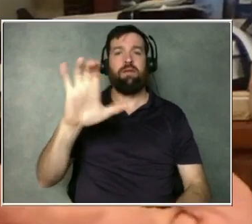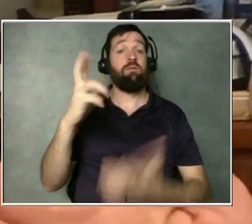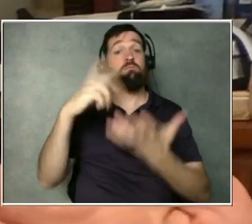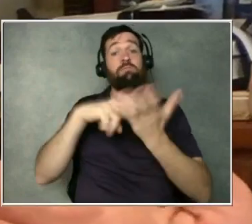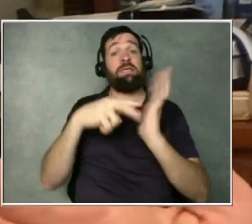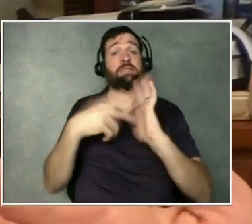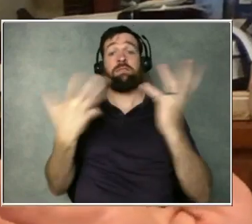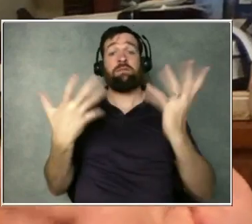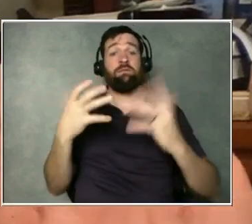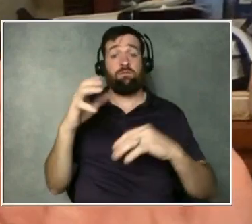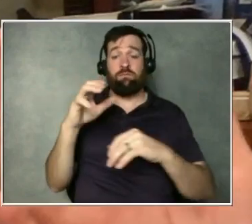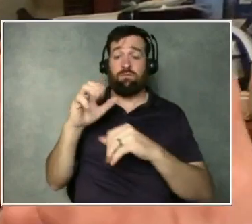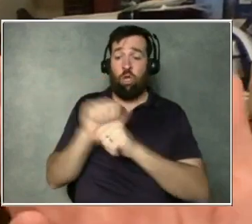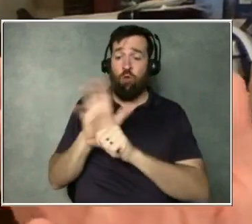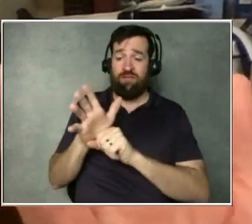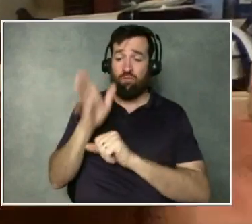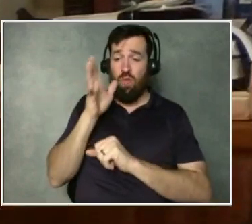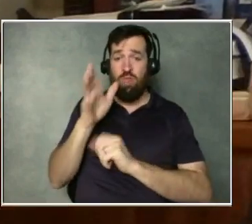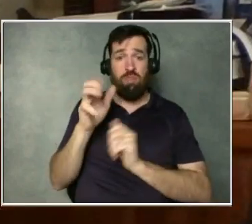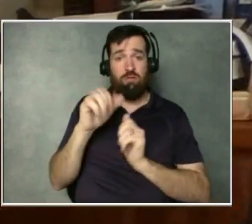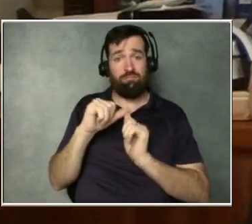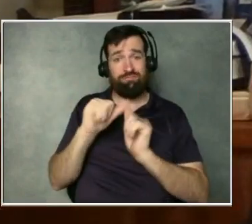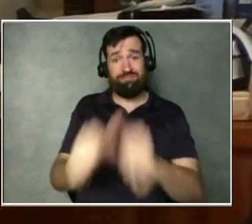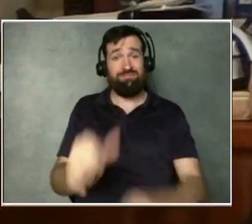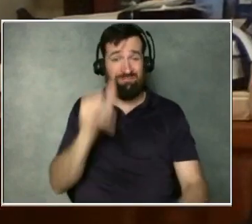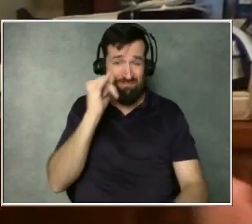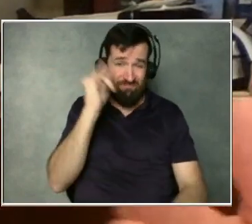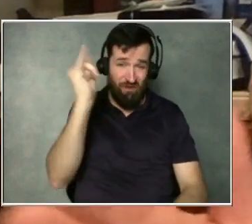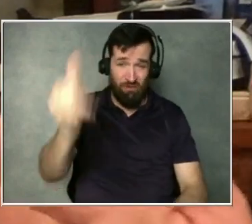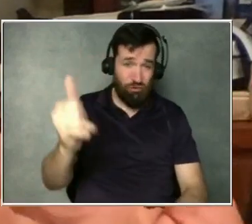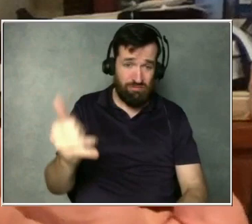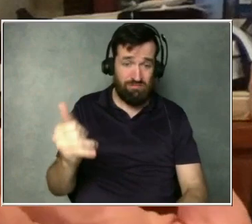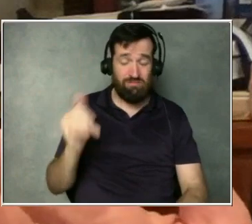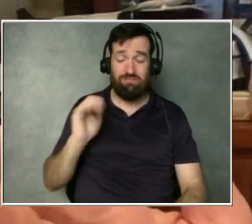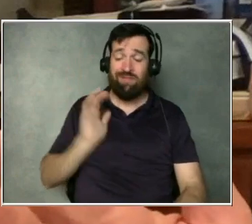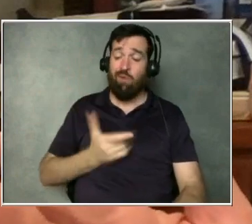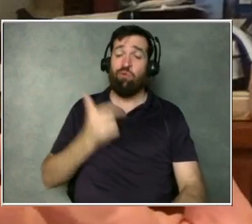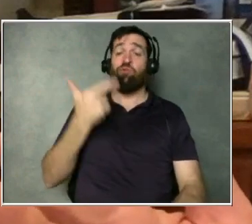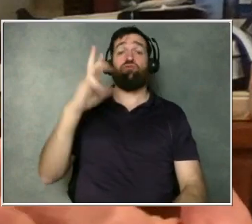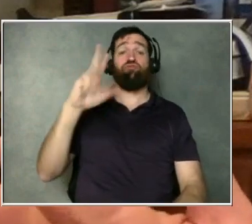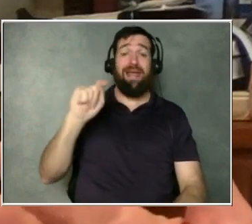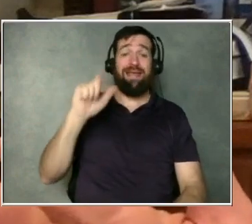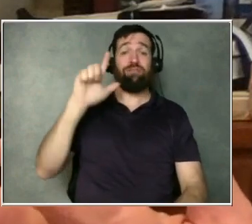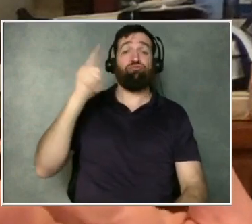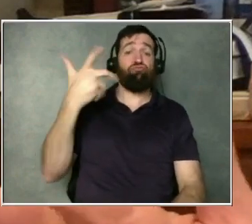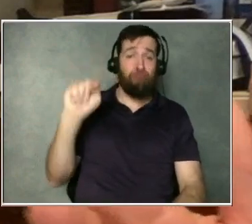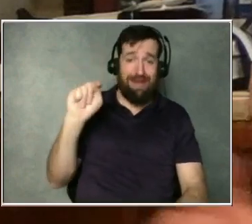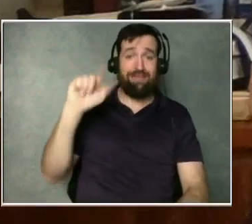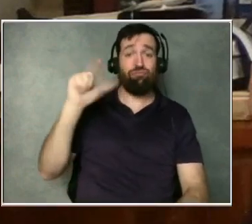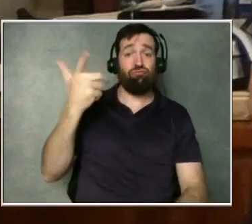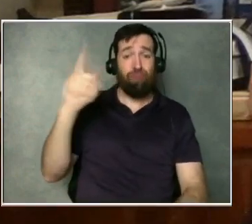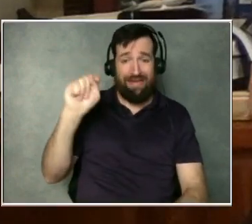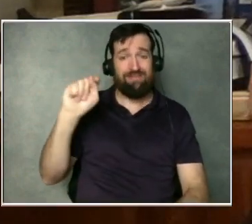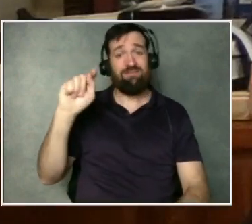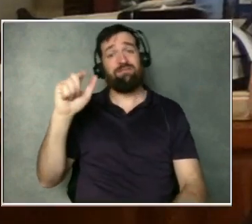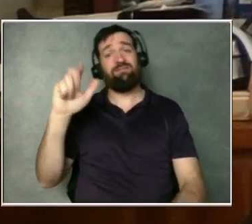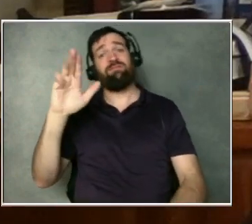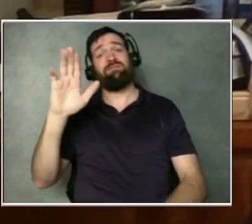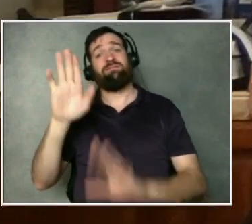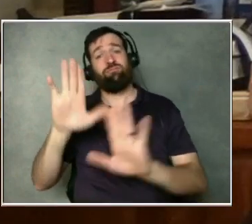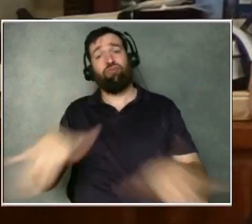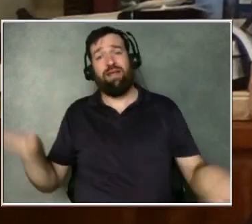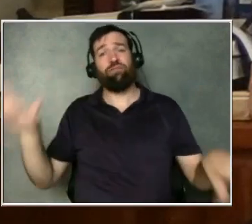to have COVID with us forever. Our great-great-grandchildren will be getting COVID vaccines,